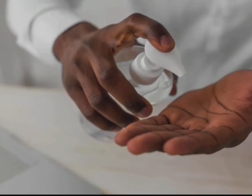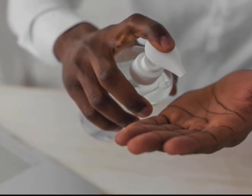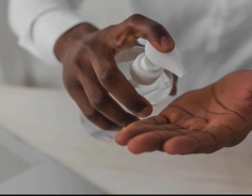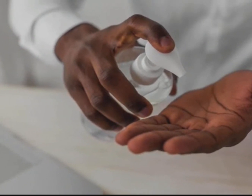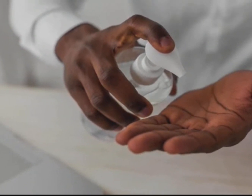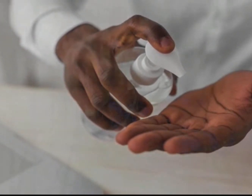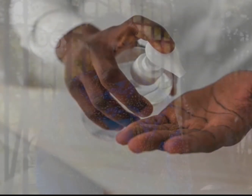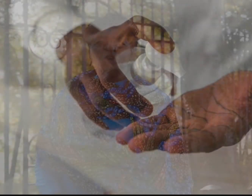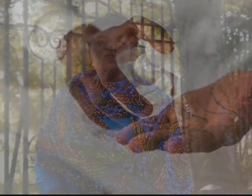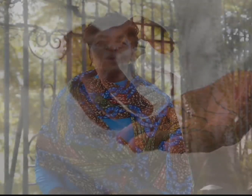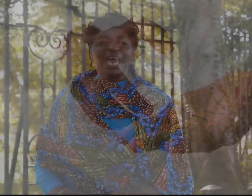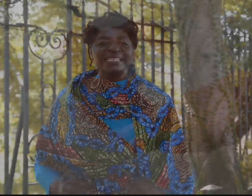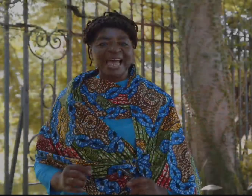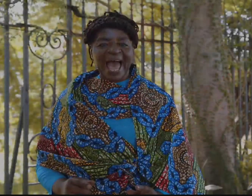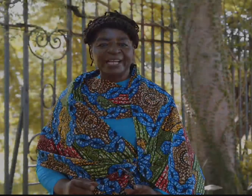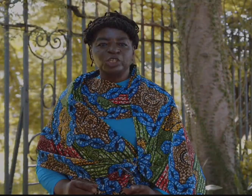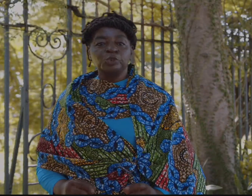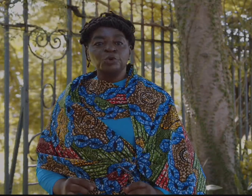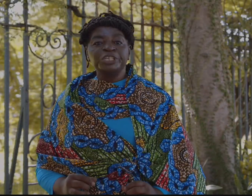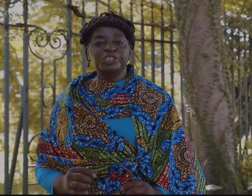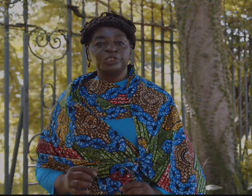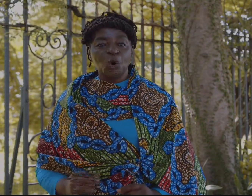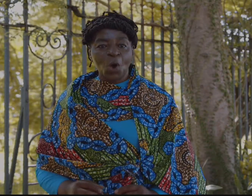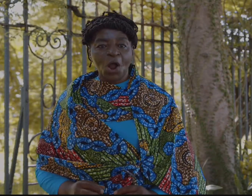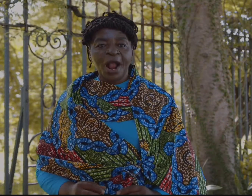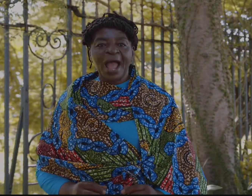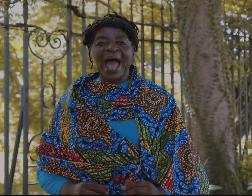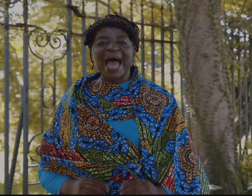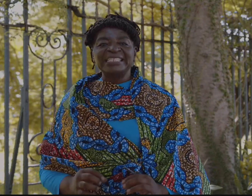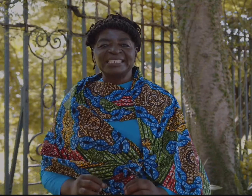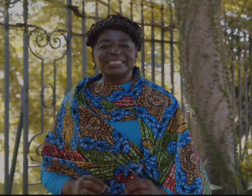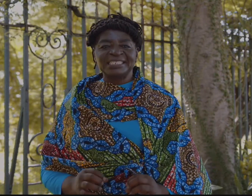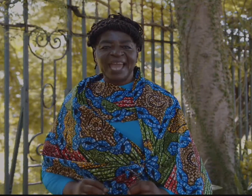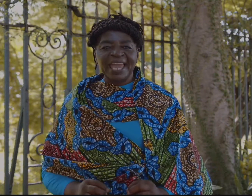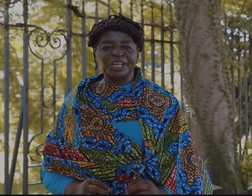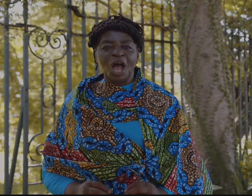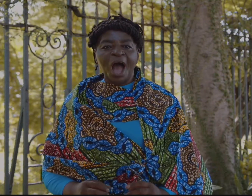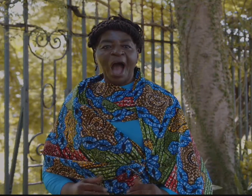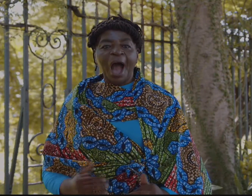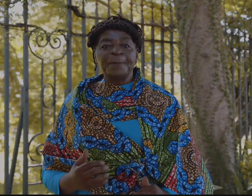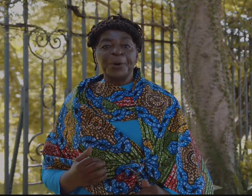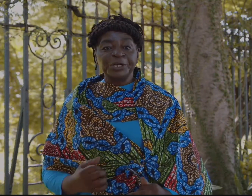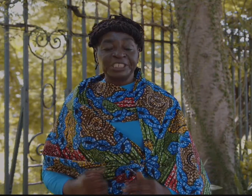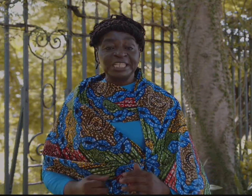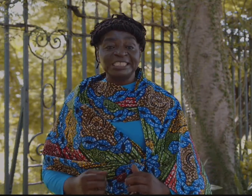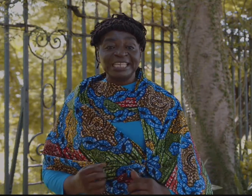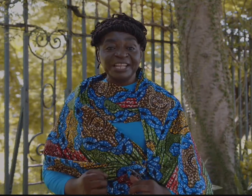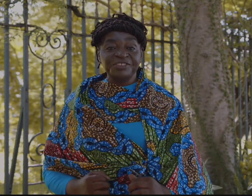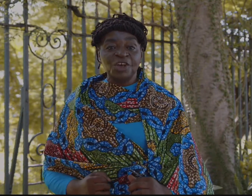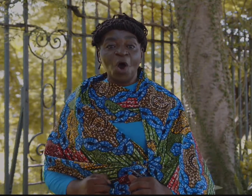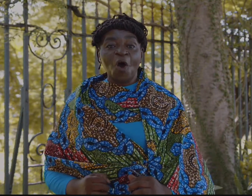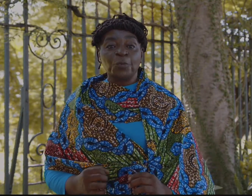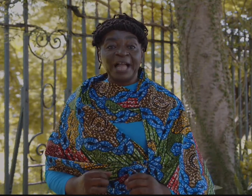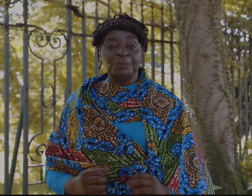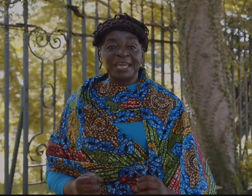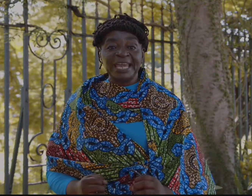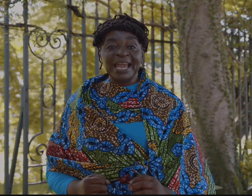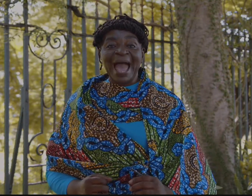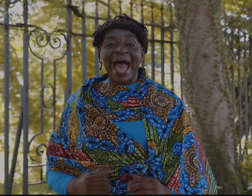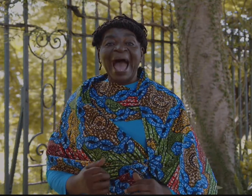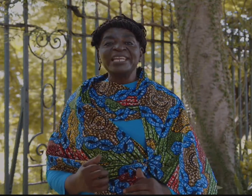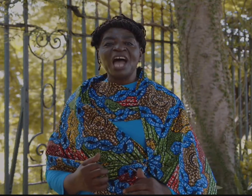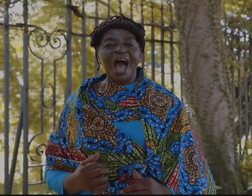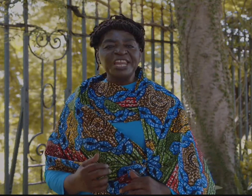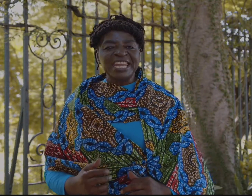and for the nation. So let's act to restore and sustain our personal sense of